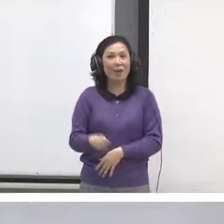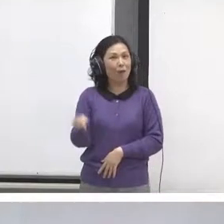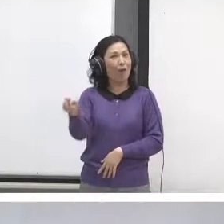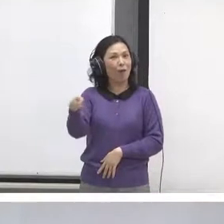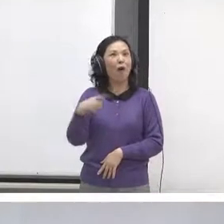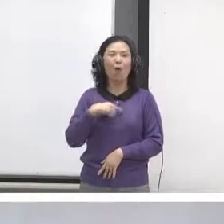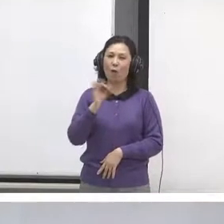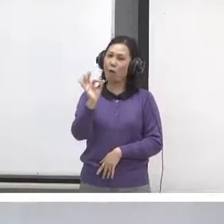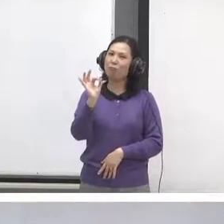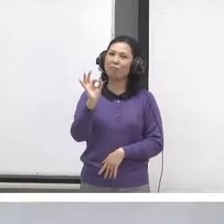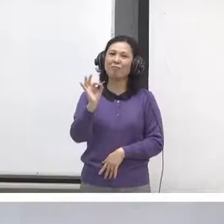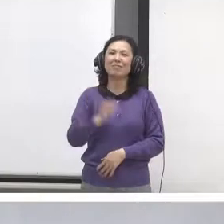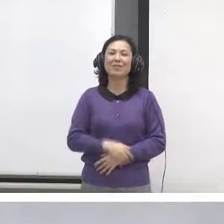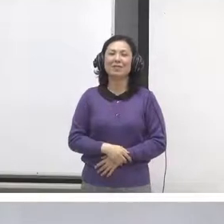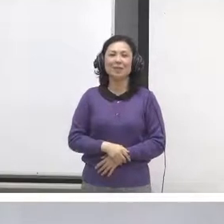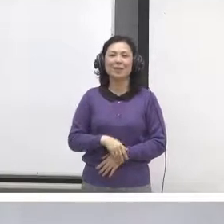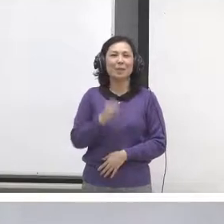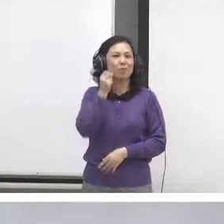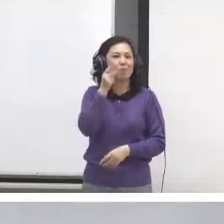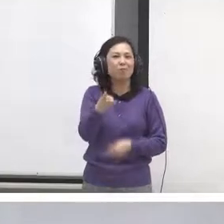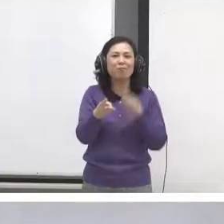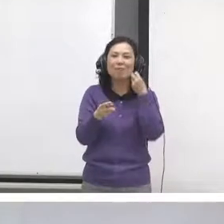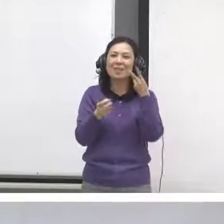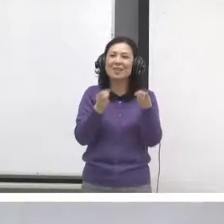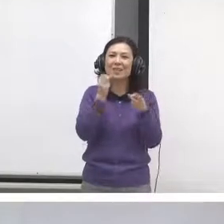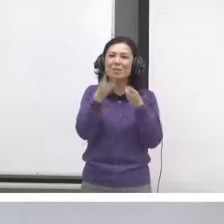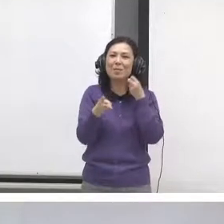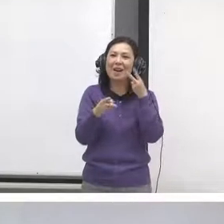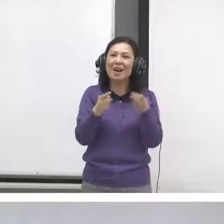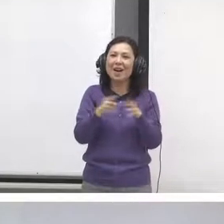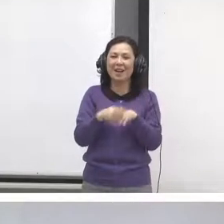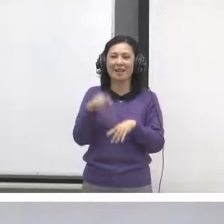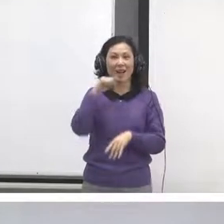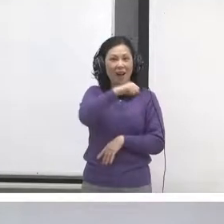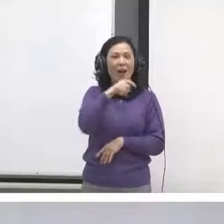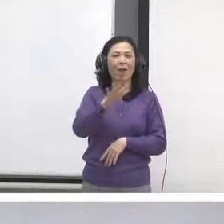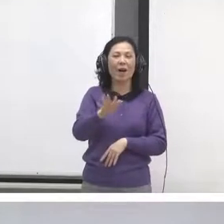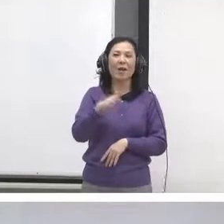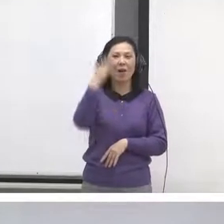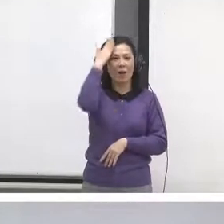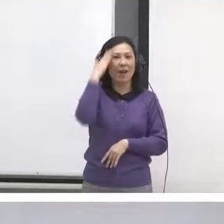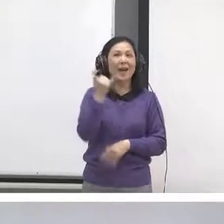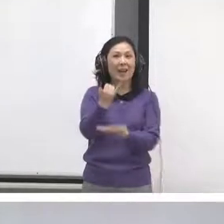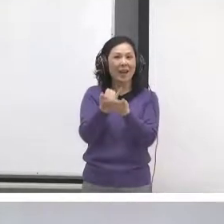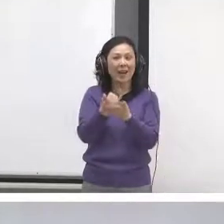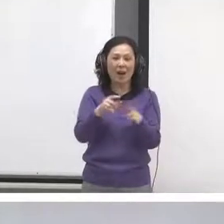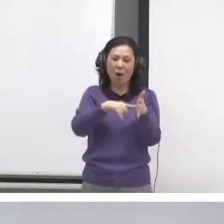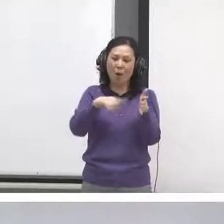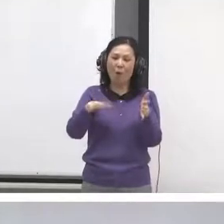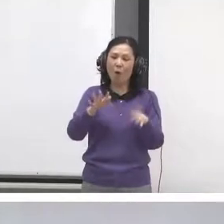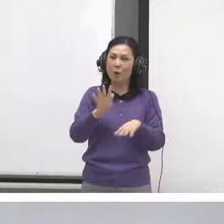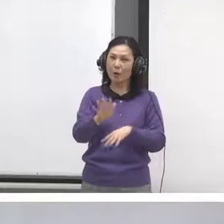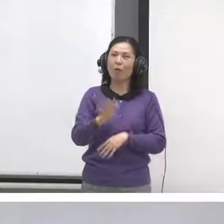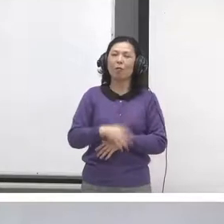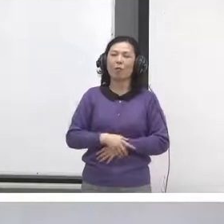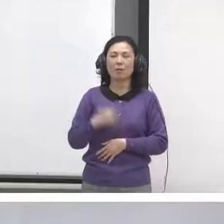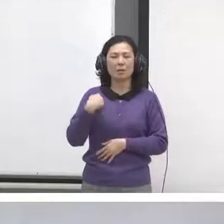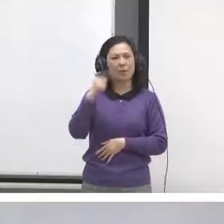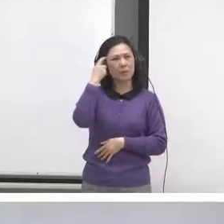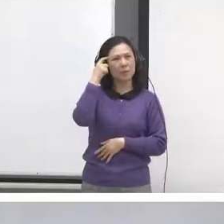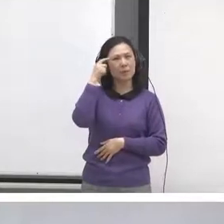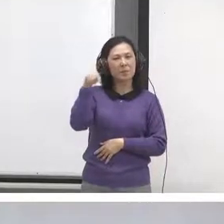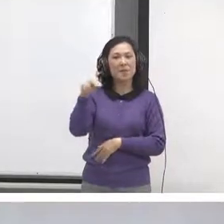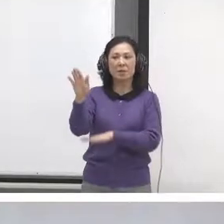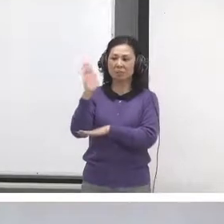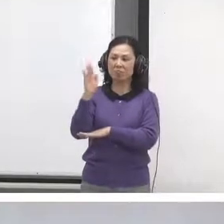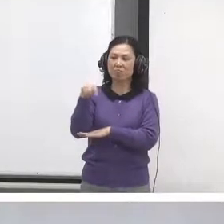bi-monthly in Taiwan. And I think the GovZero hackathon is a really great way to meet people and